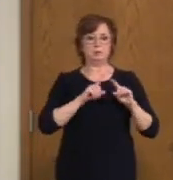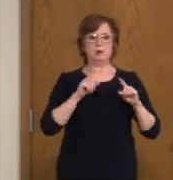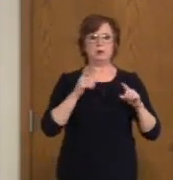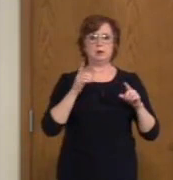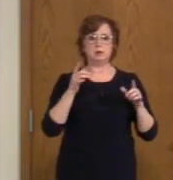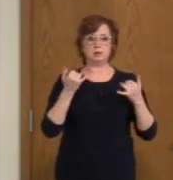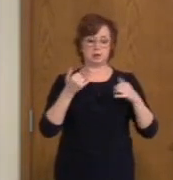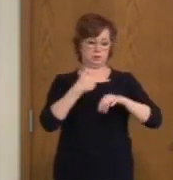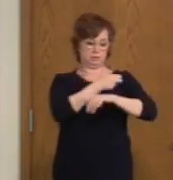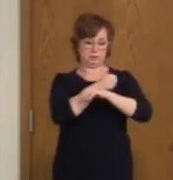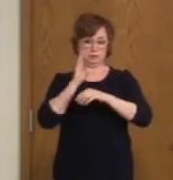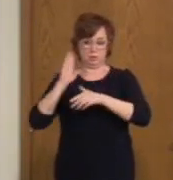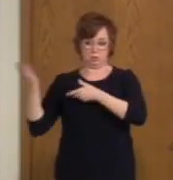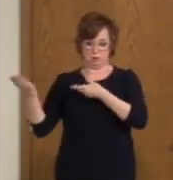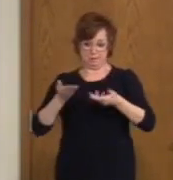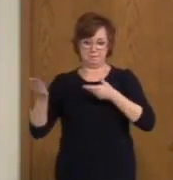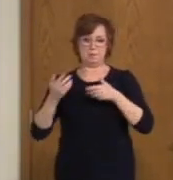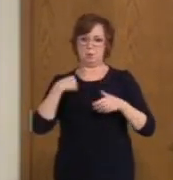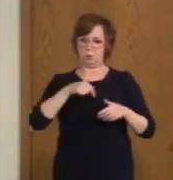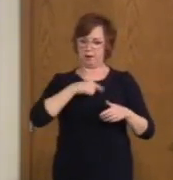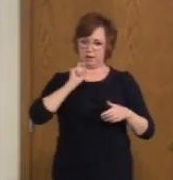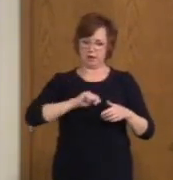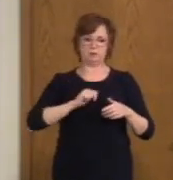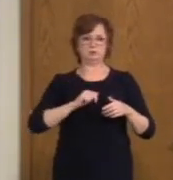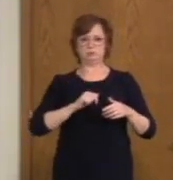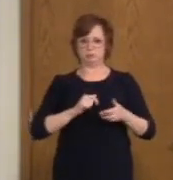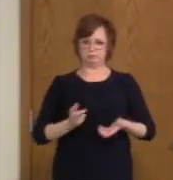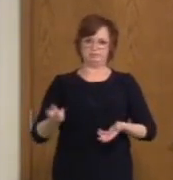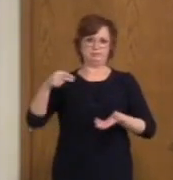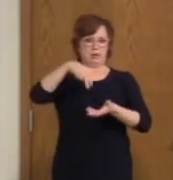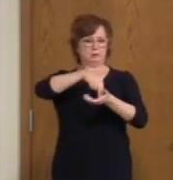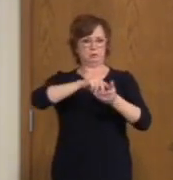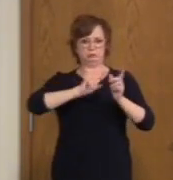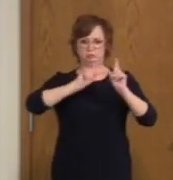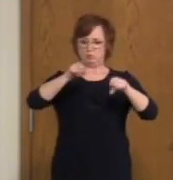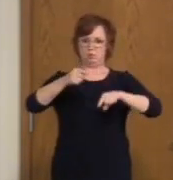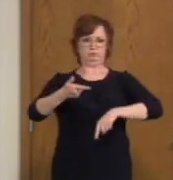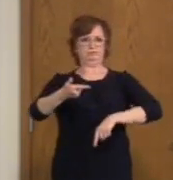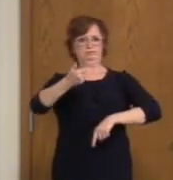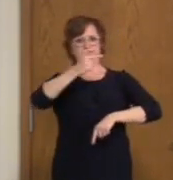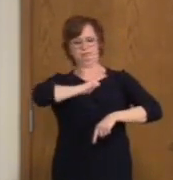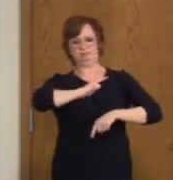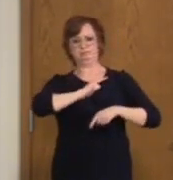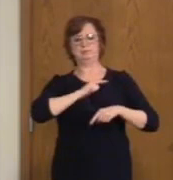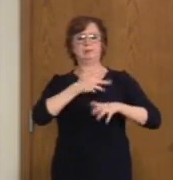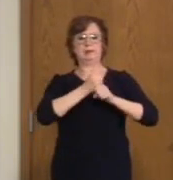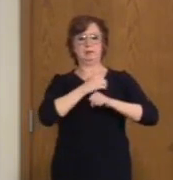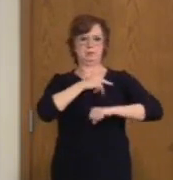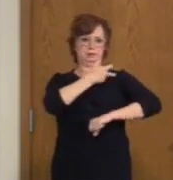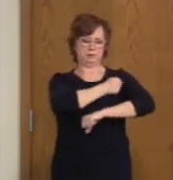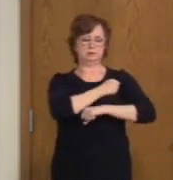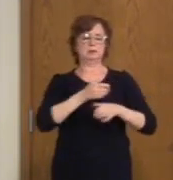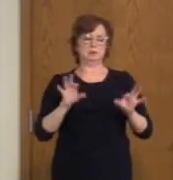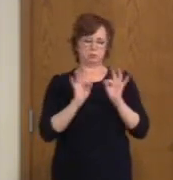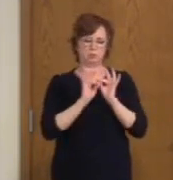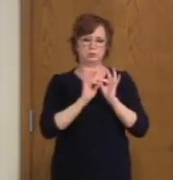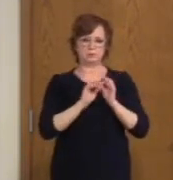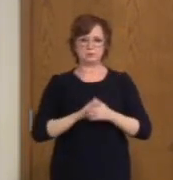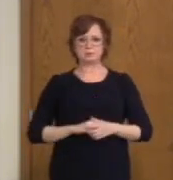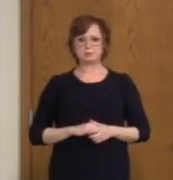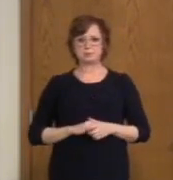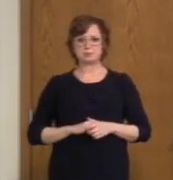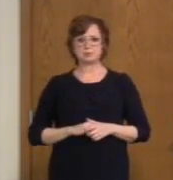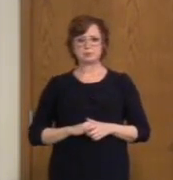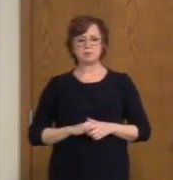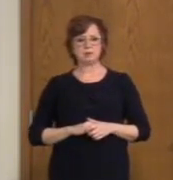get the vaccines as they become available for our age group. And if we are invited to participate